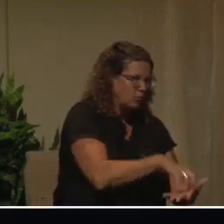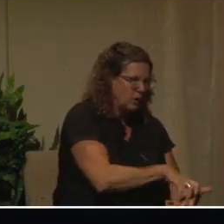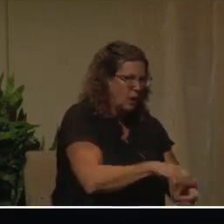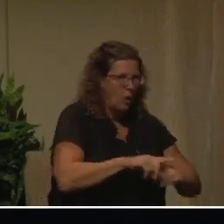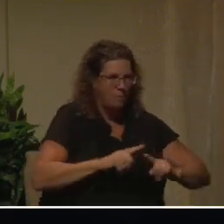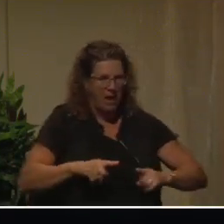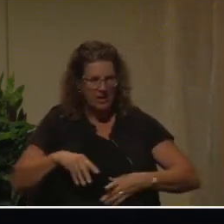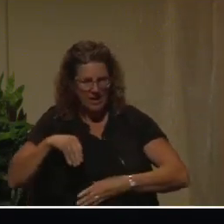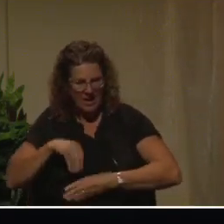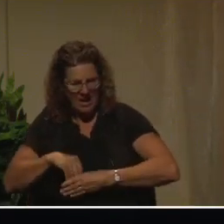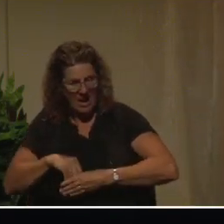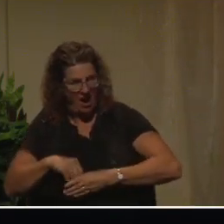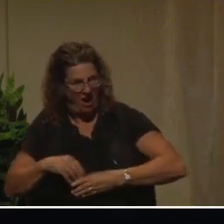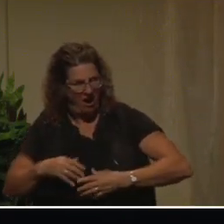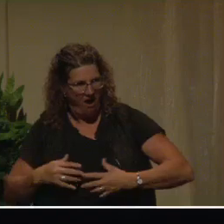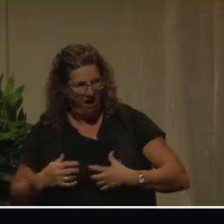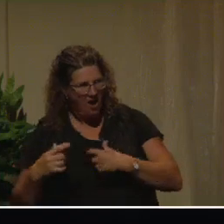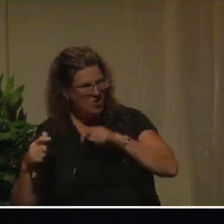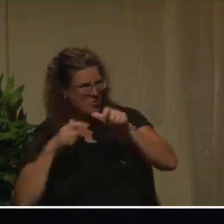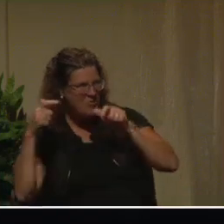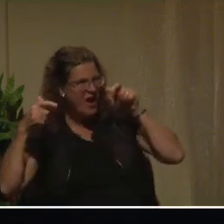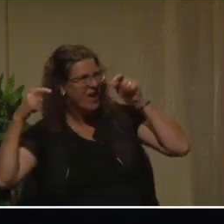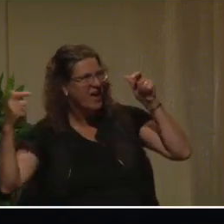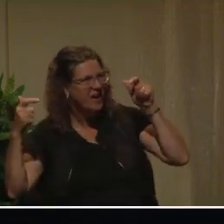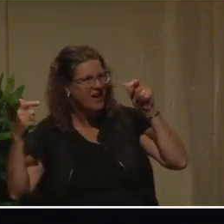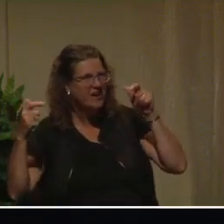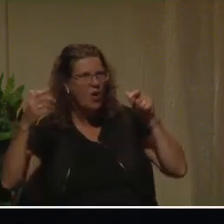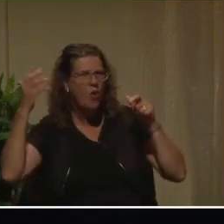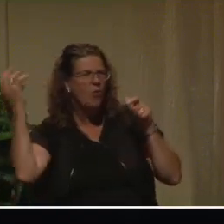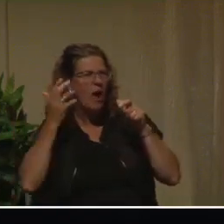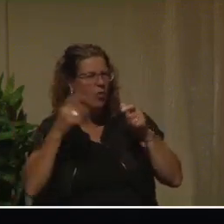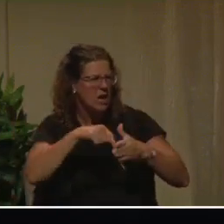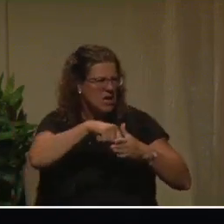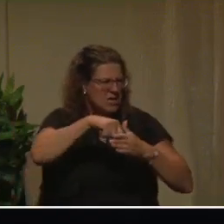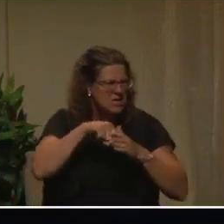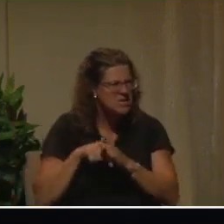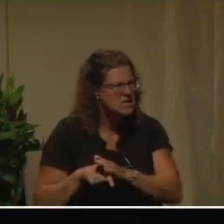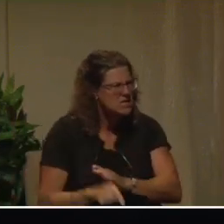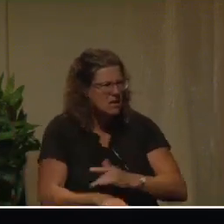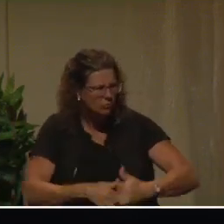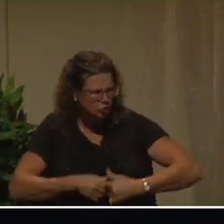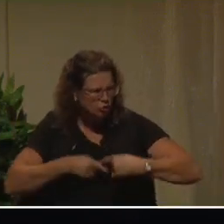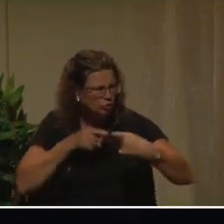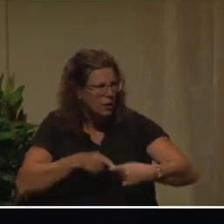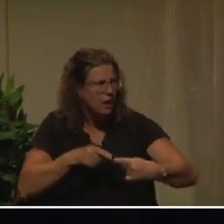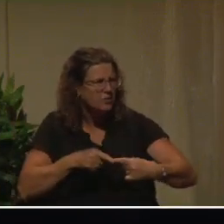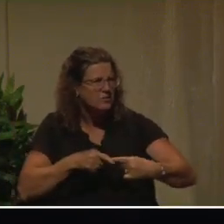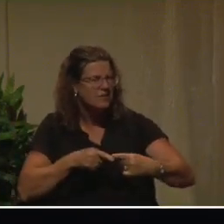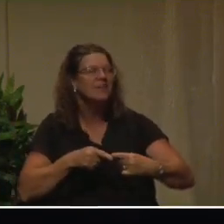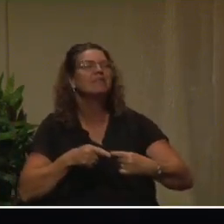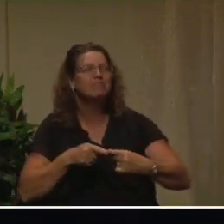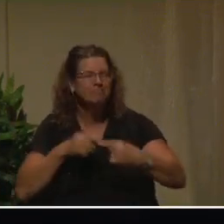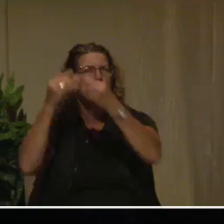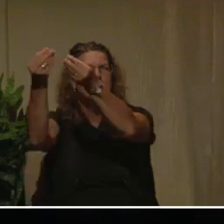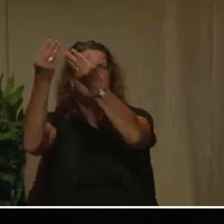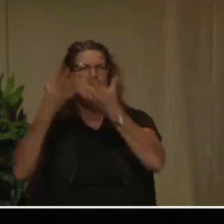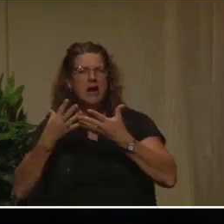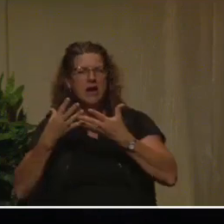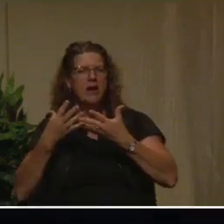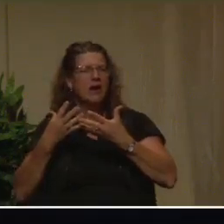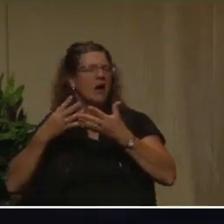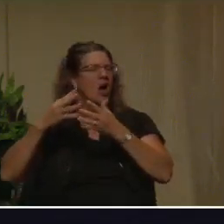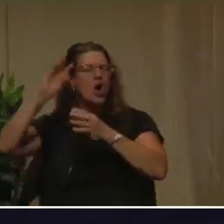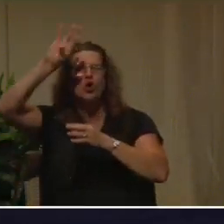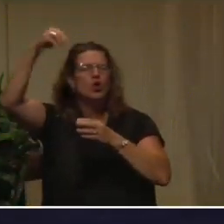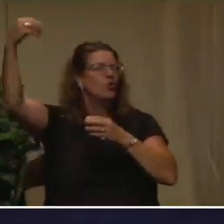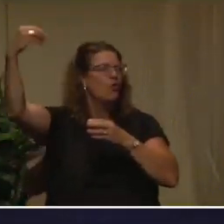great trials bring with them deep grace from God. And I'm